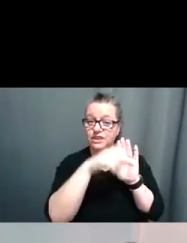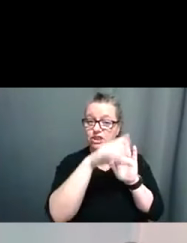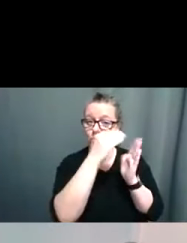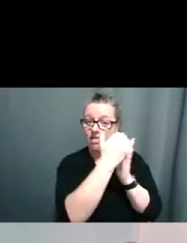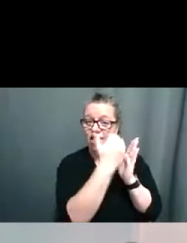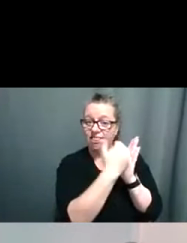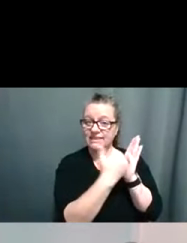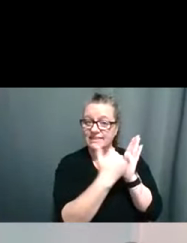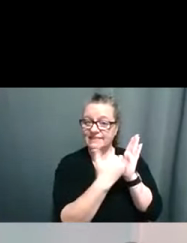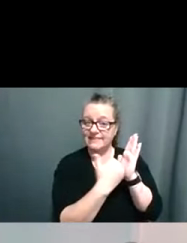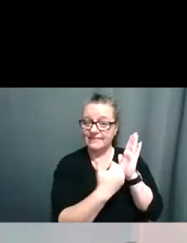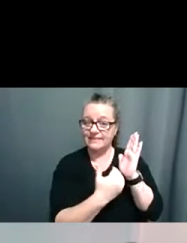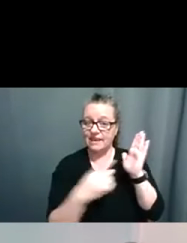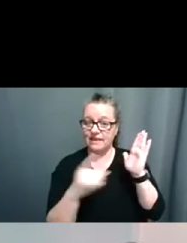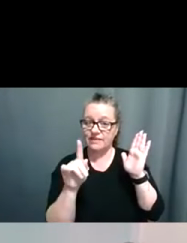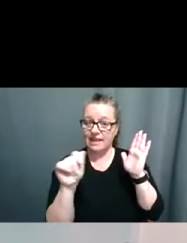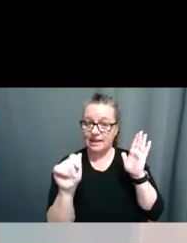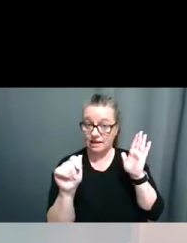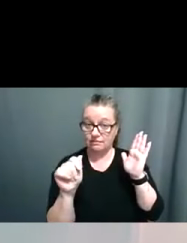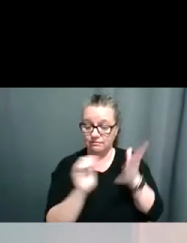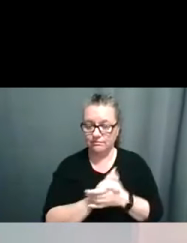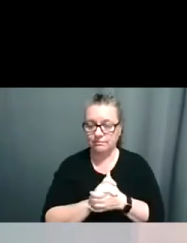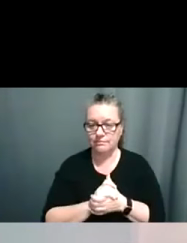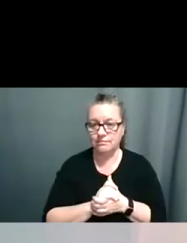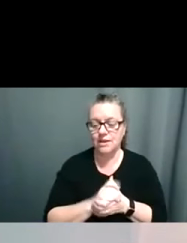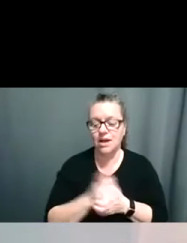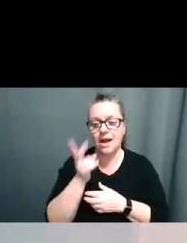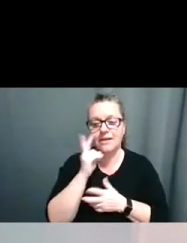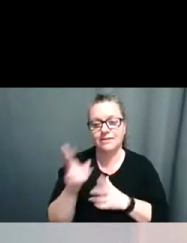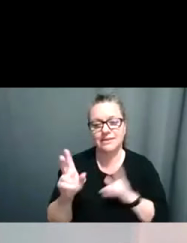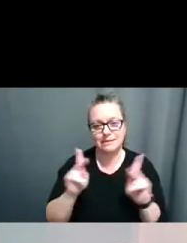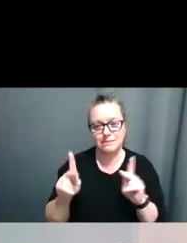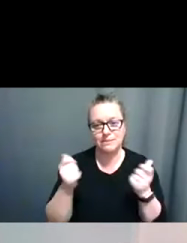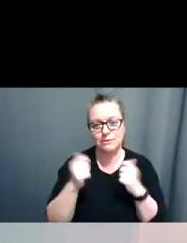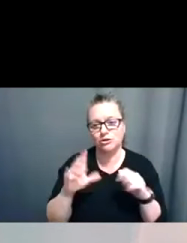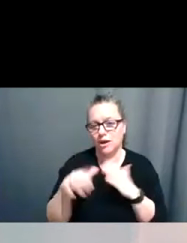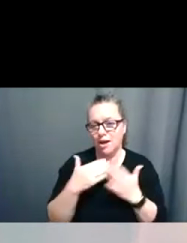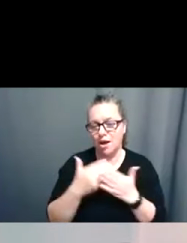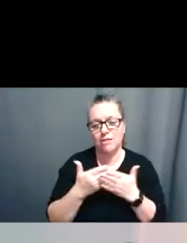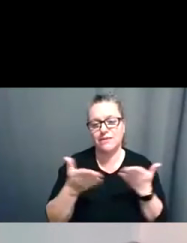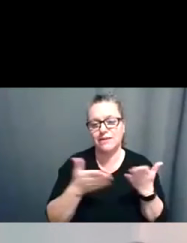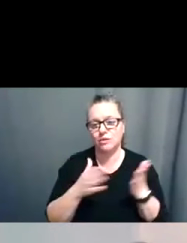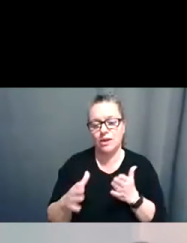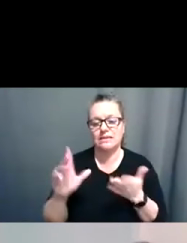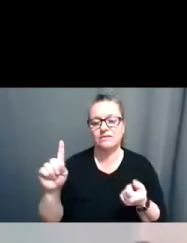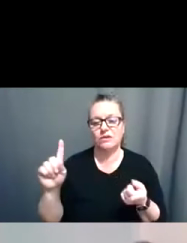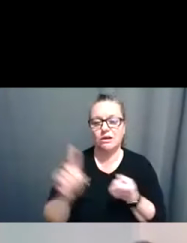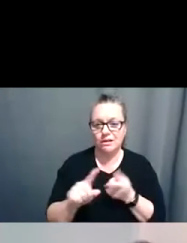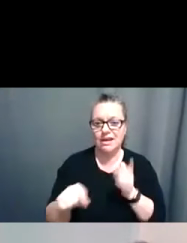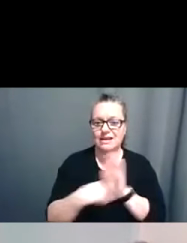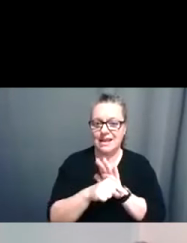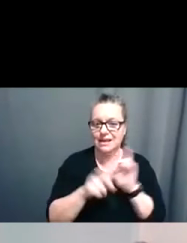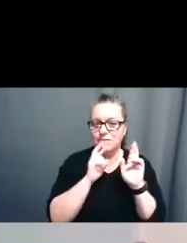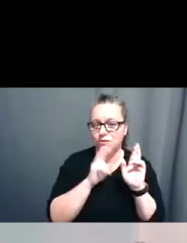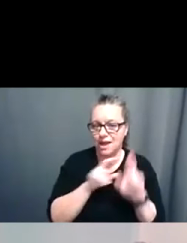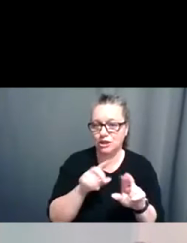of irrefutable data points. I have seen folks try all of these methods for mitigating negative reactions and many more,